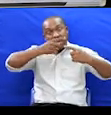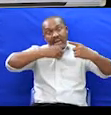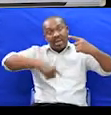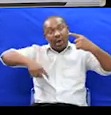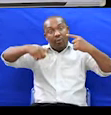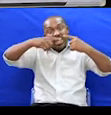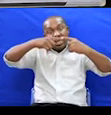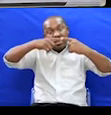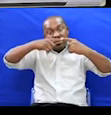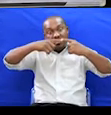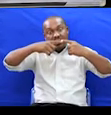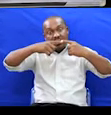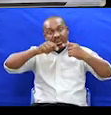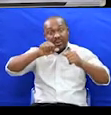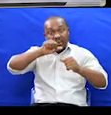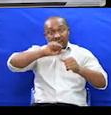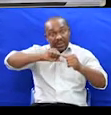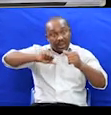to circulating